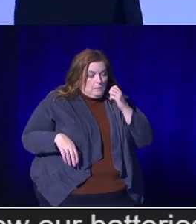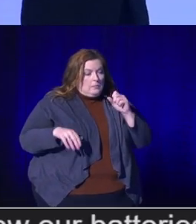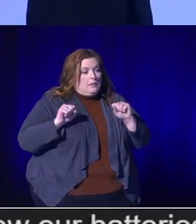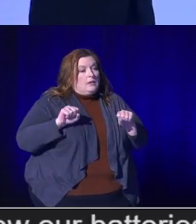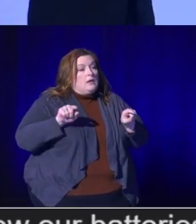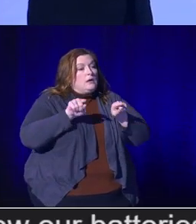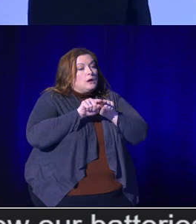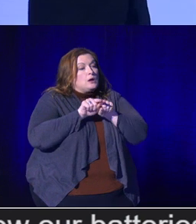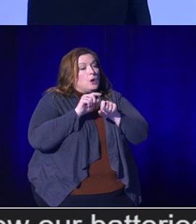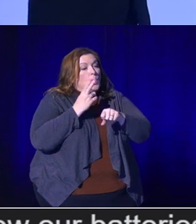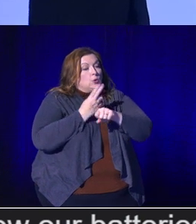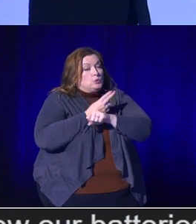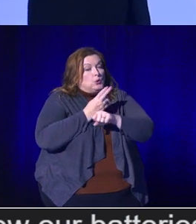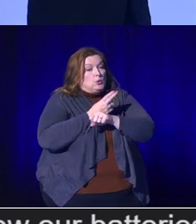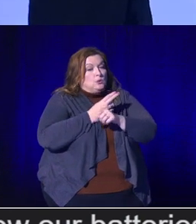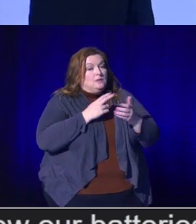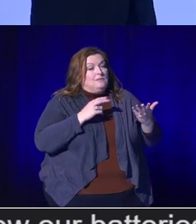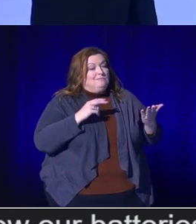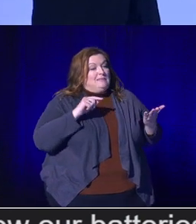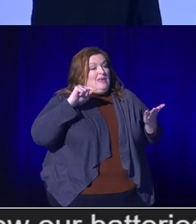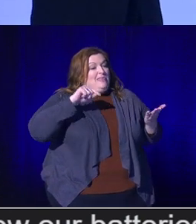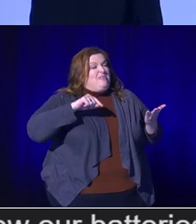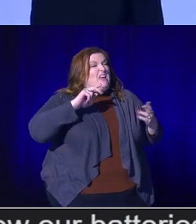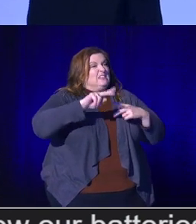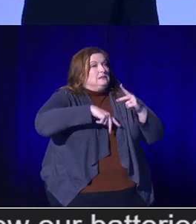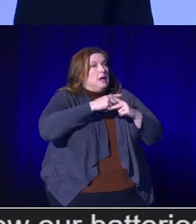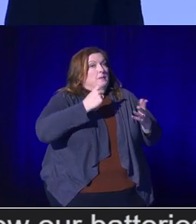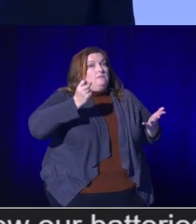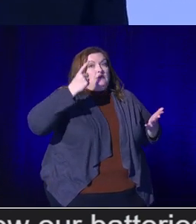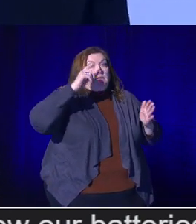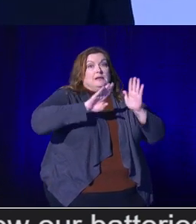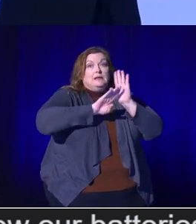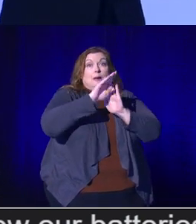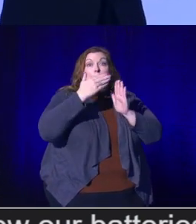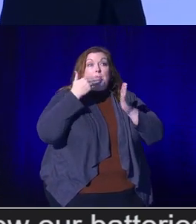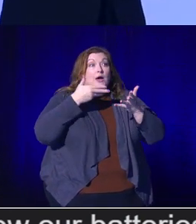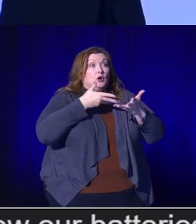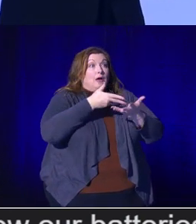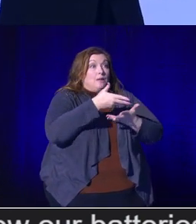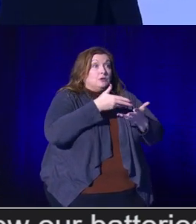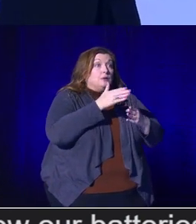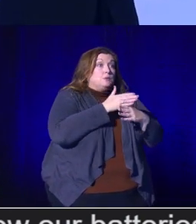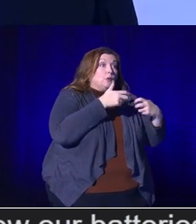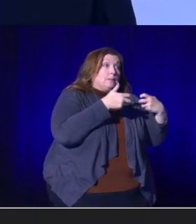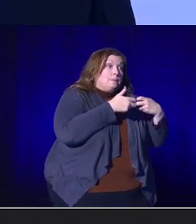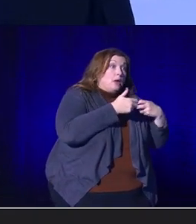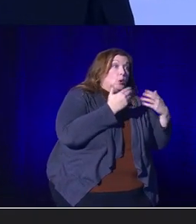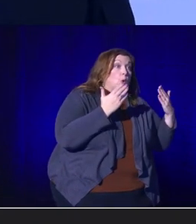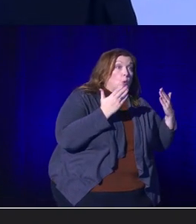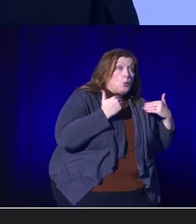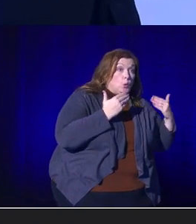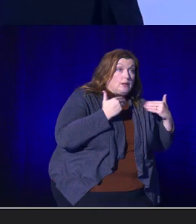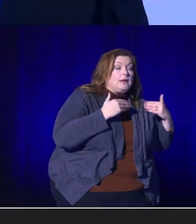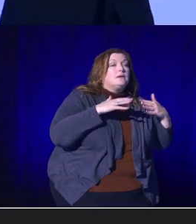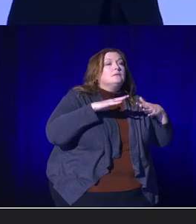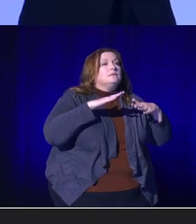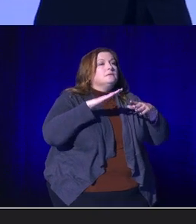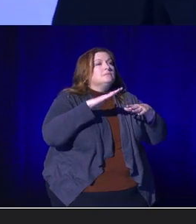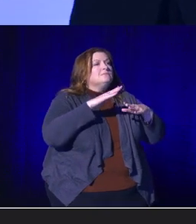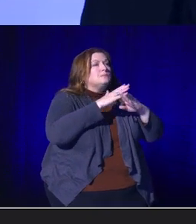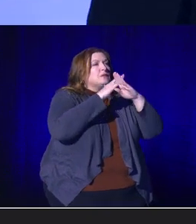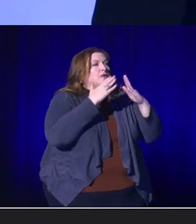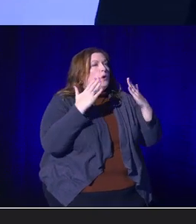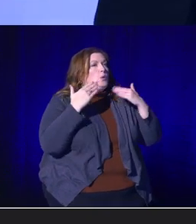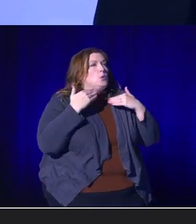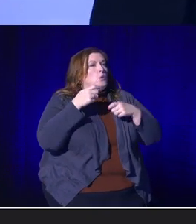use this sort of understanding to develop better interactions between our battery cooling to prevent the cooling from producing